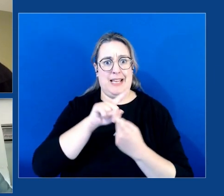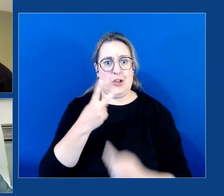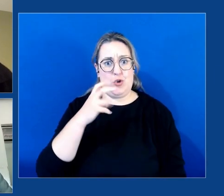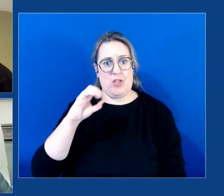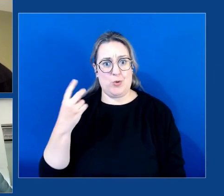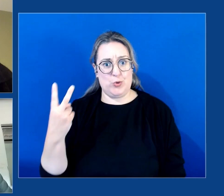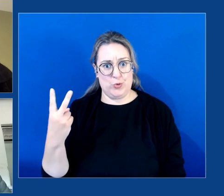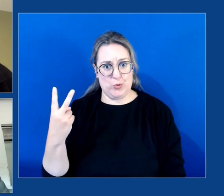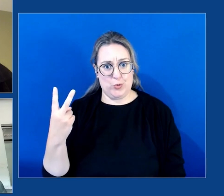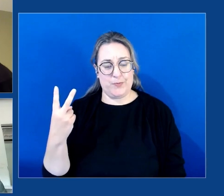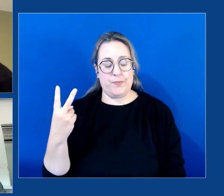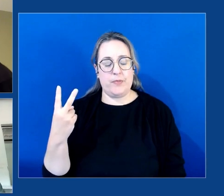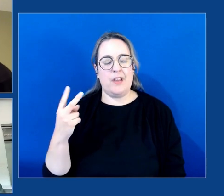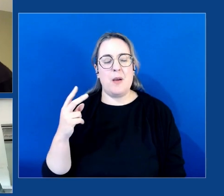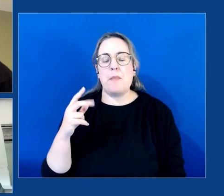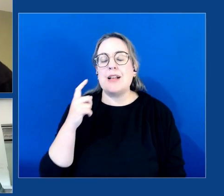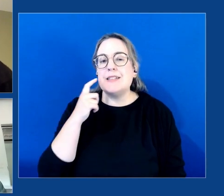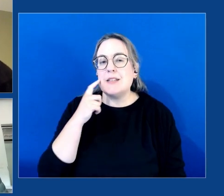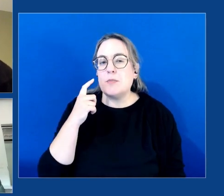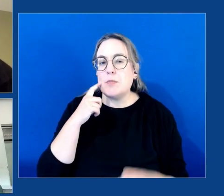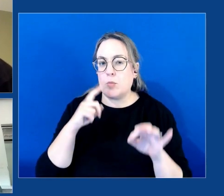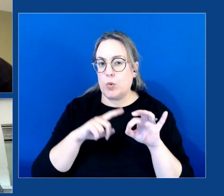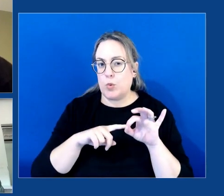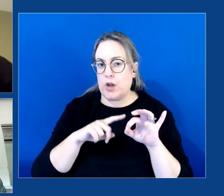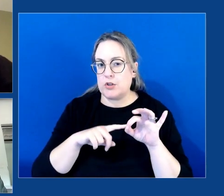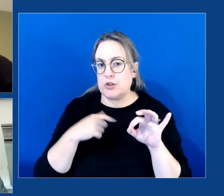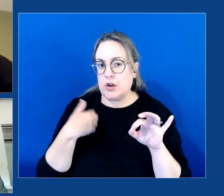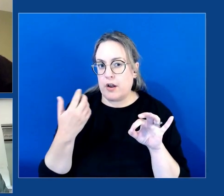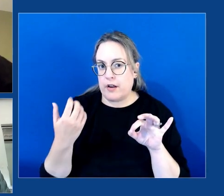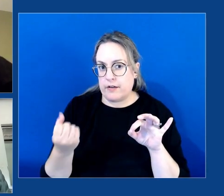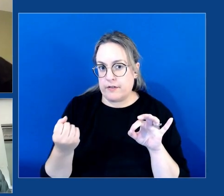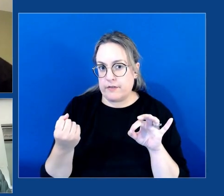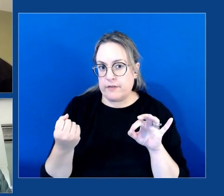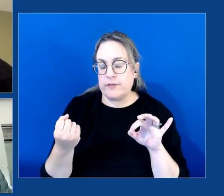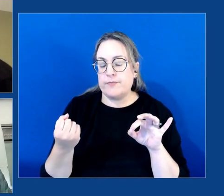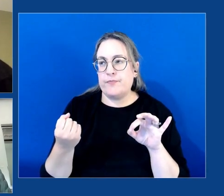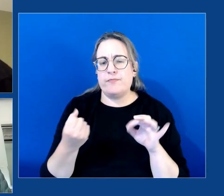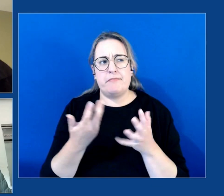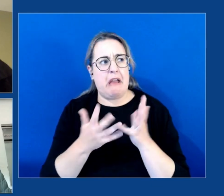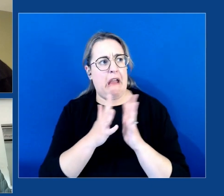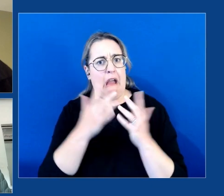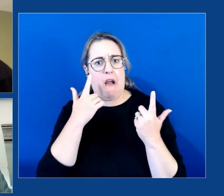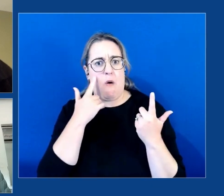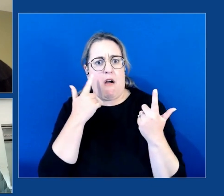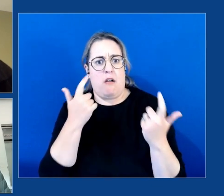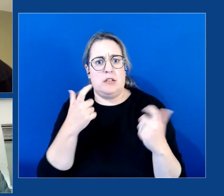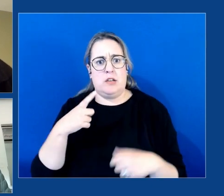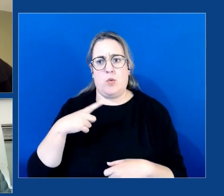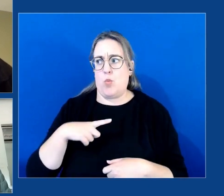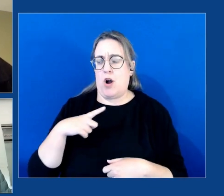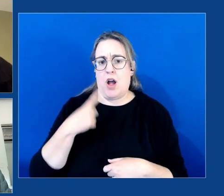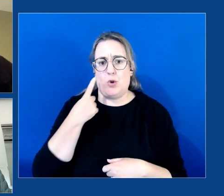that probably has a long answer, but how did you come up with this idea? Why did you see the need for that at the